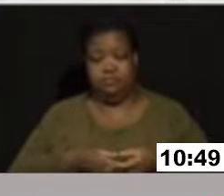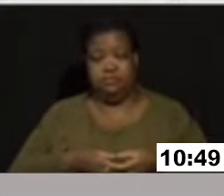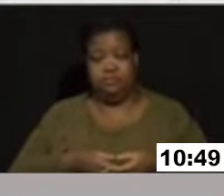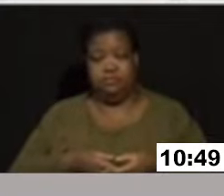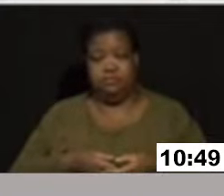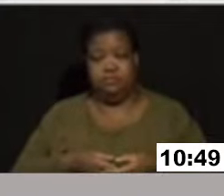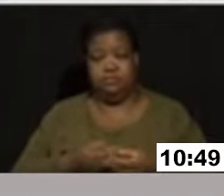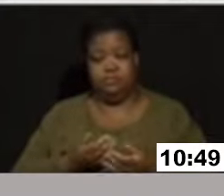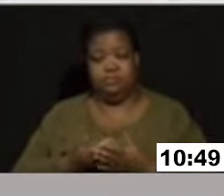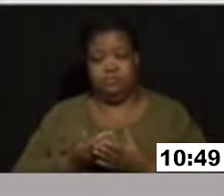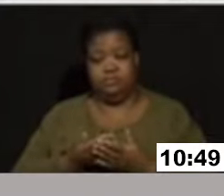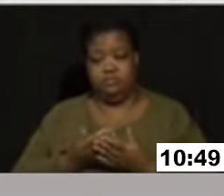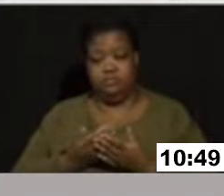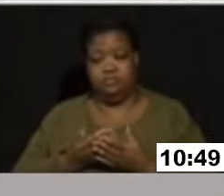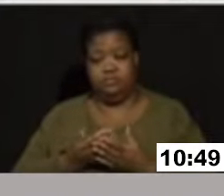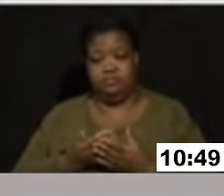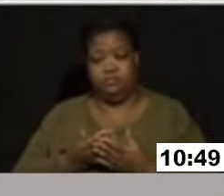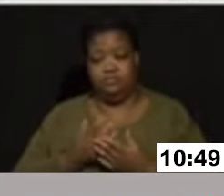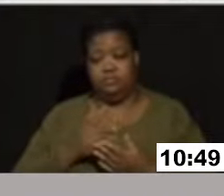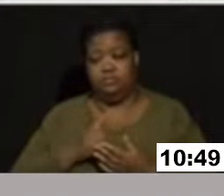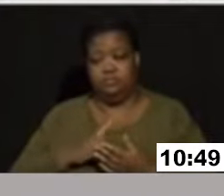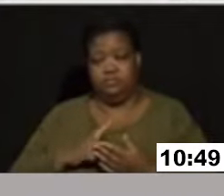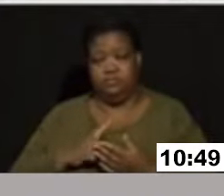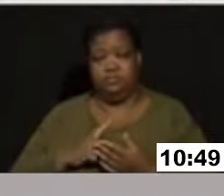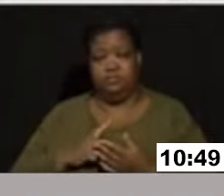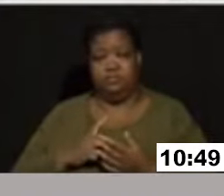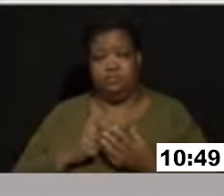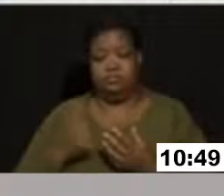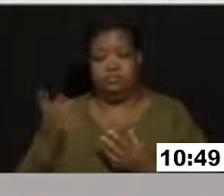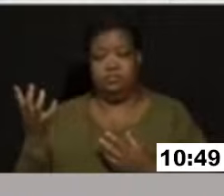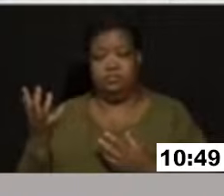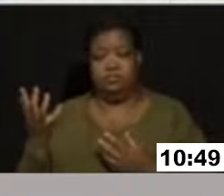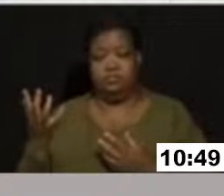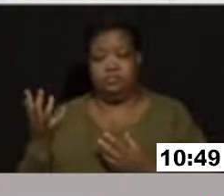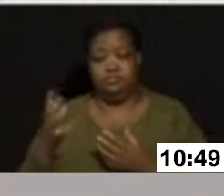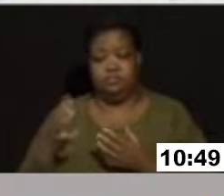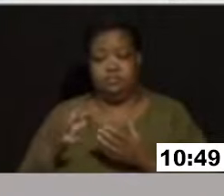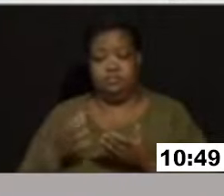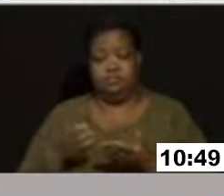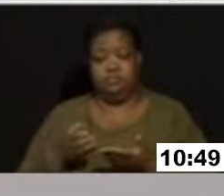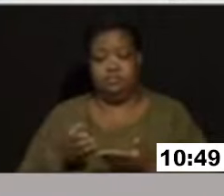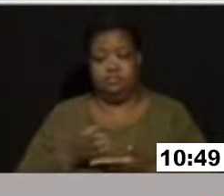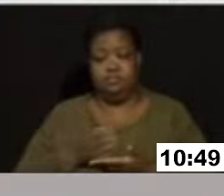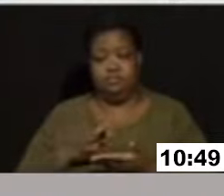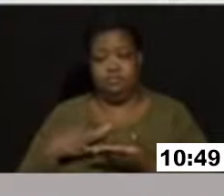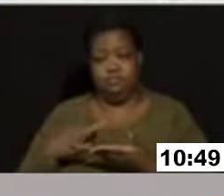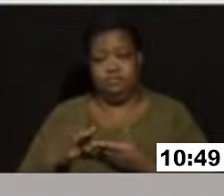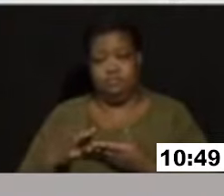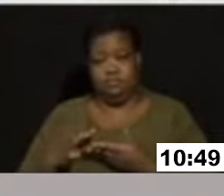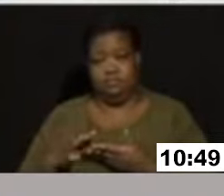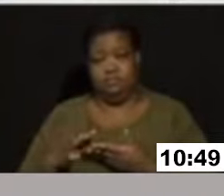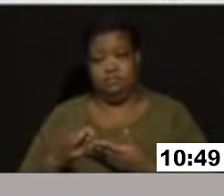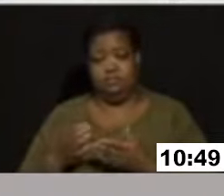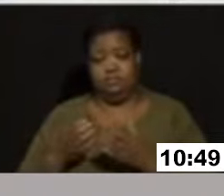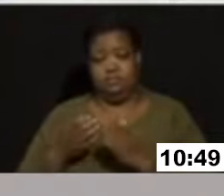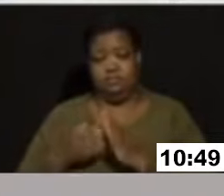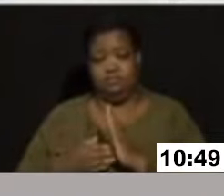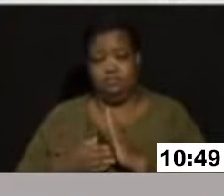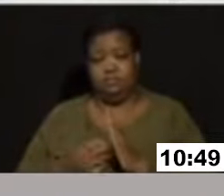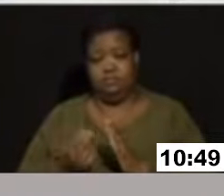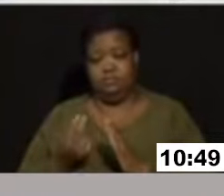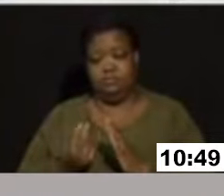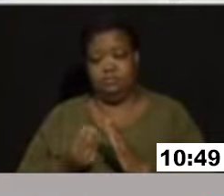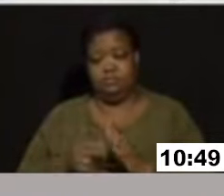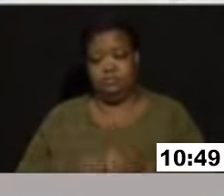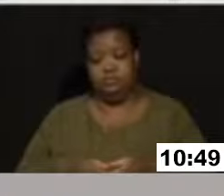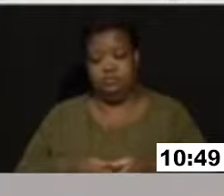to Mr. Ngcuka. Now, we're told that they're all somewhere in the applications, but of course it doesn't help to trawl through 2 lever